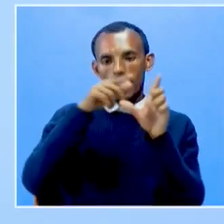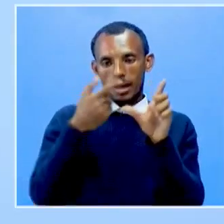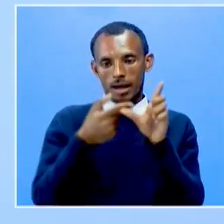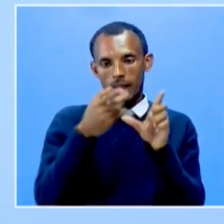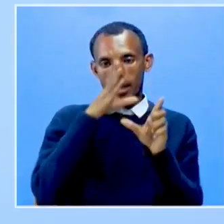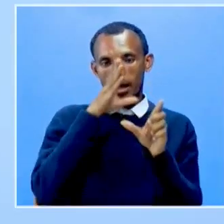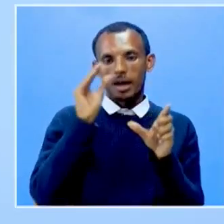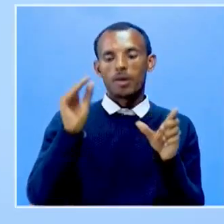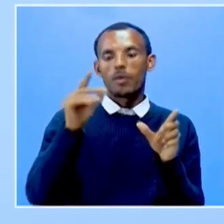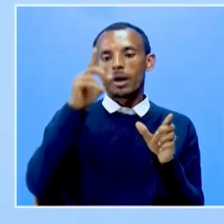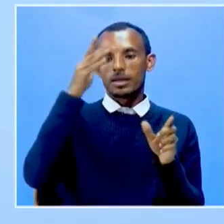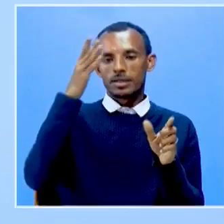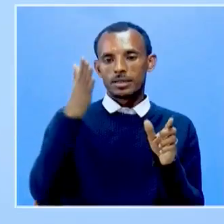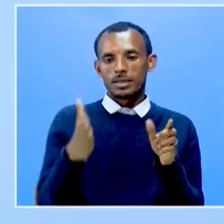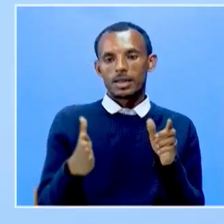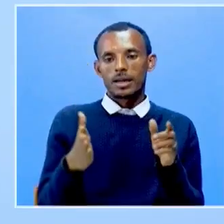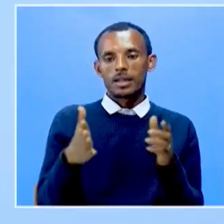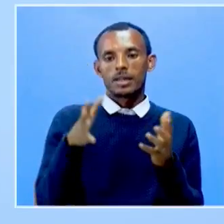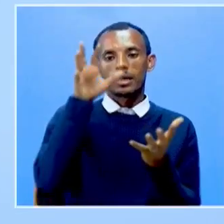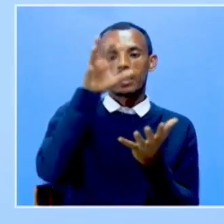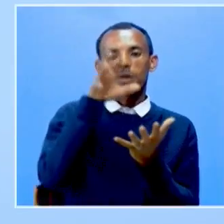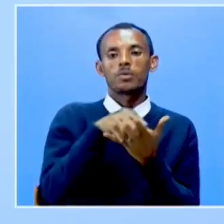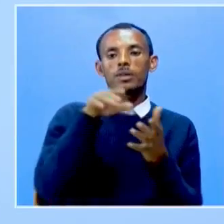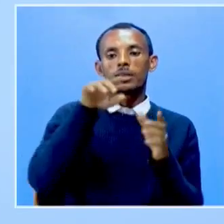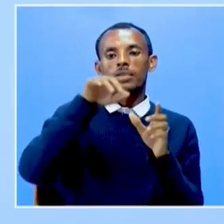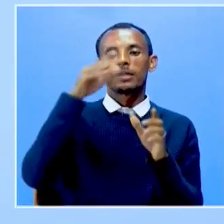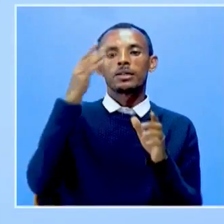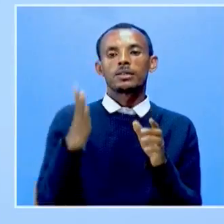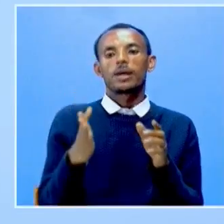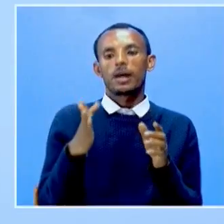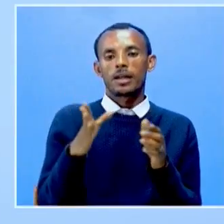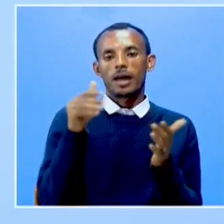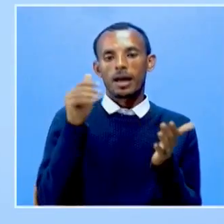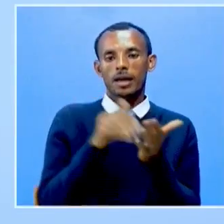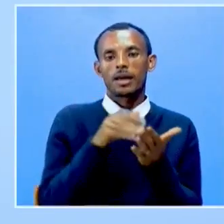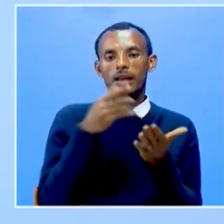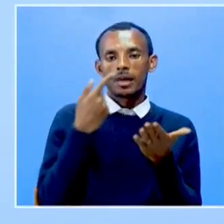and one side included side. Again here,